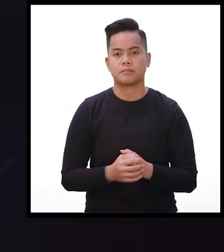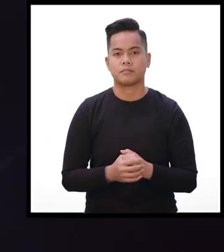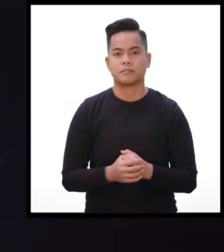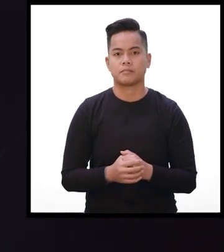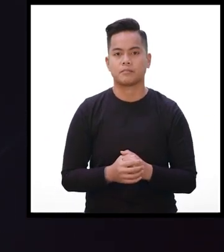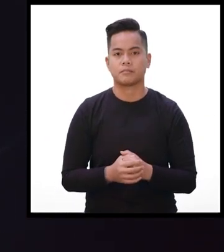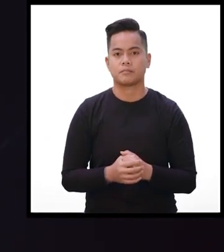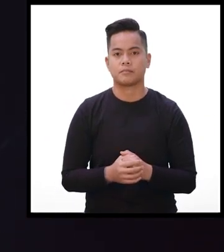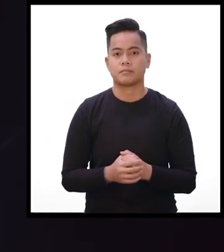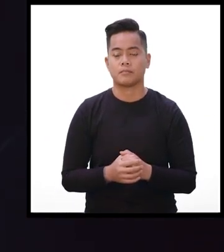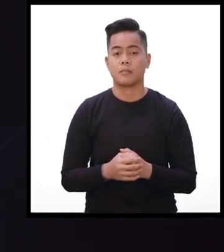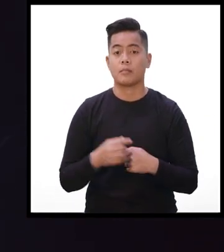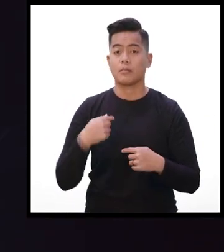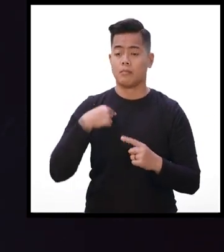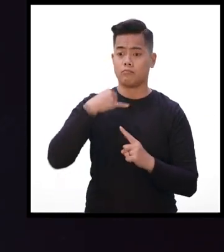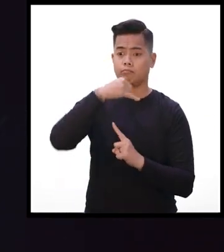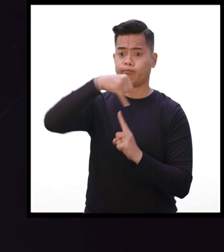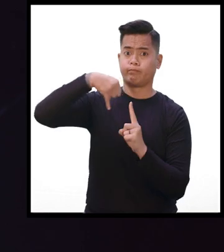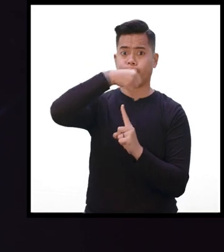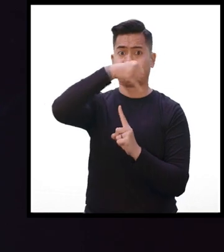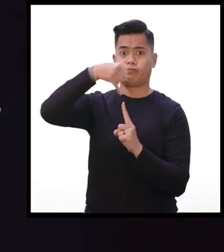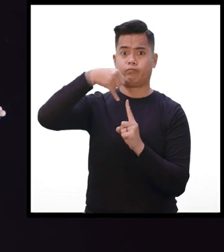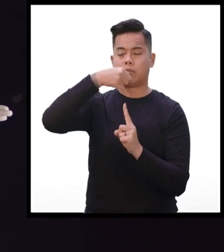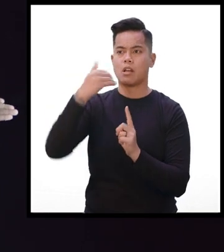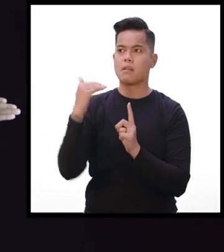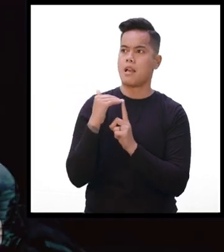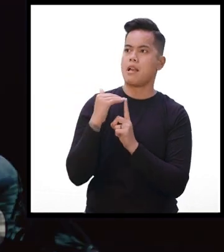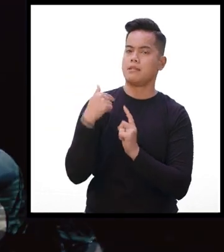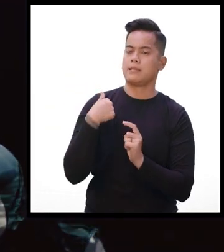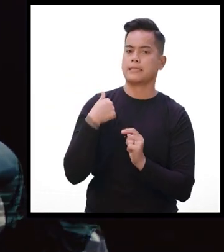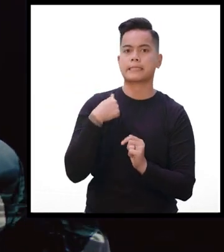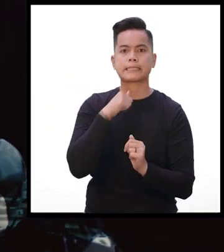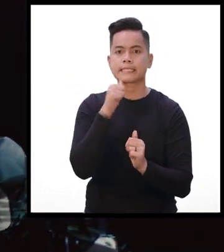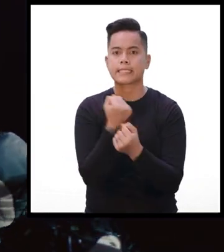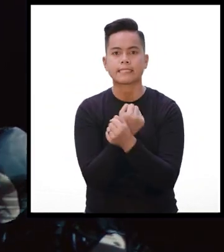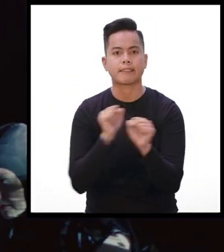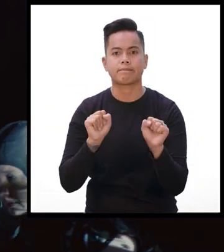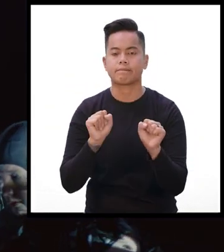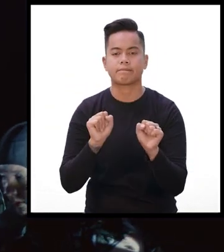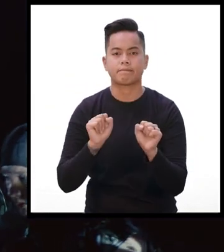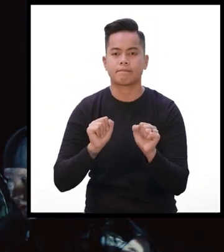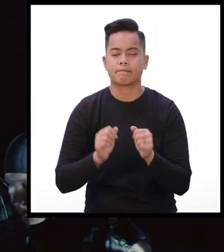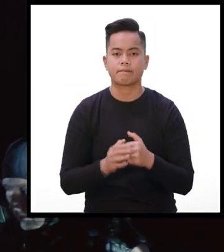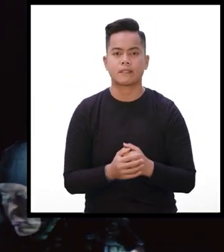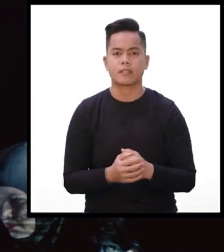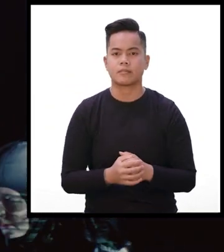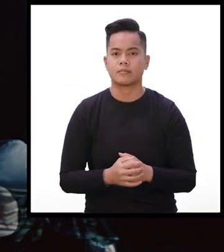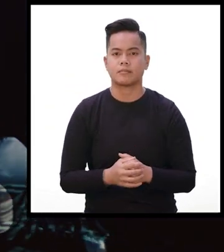barbed wire. The barbed wire is reminding me that I am unsafe.